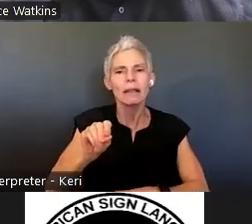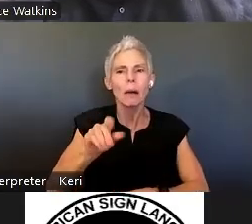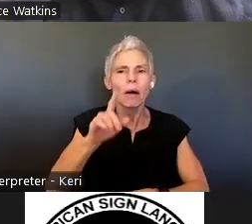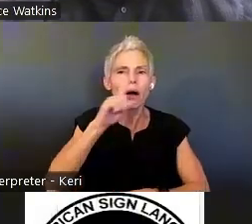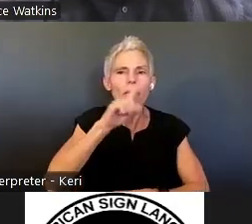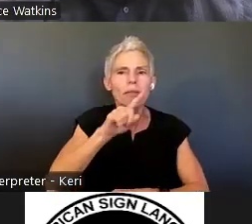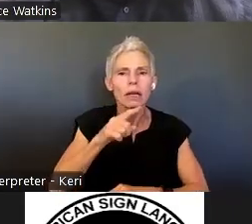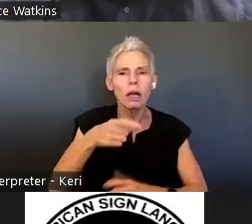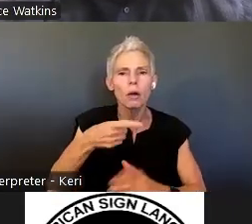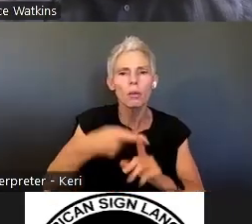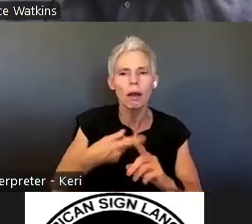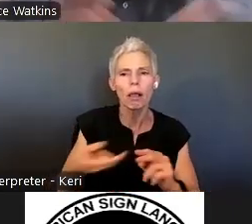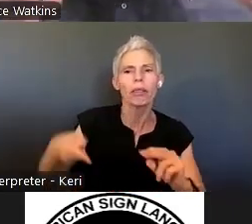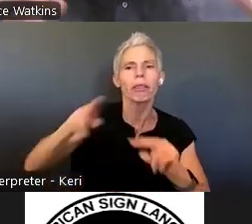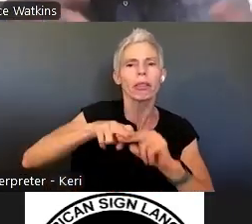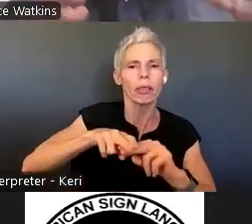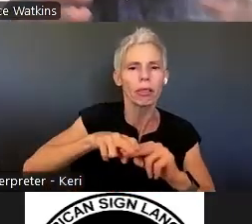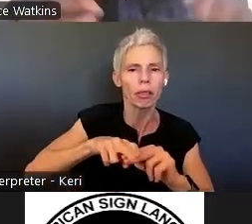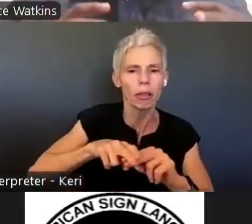as they